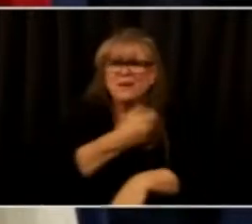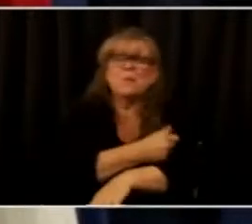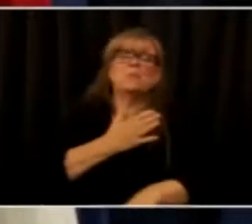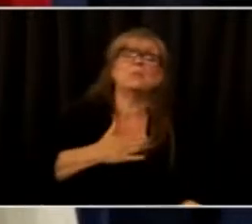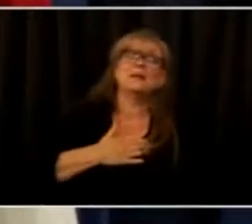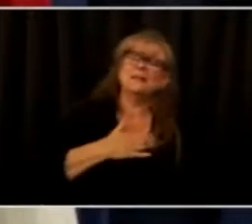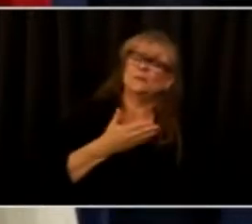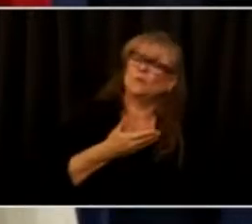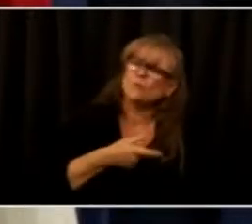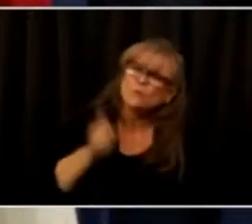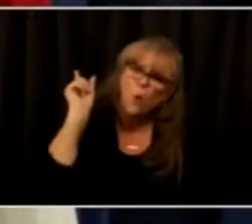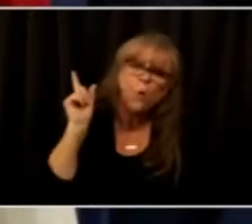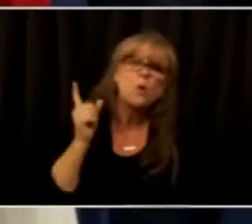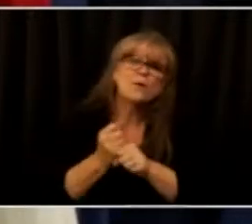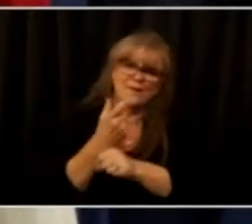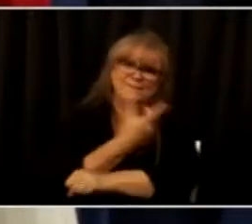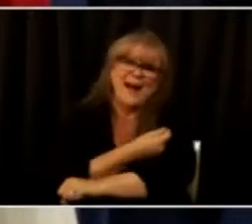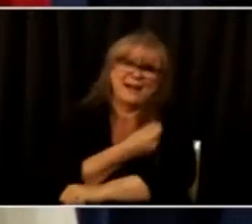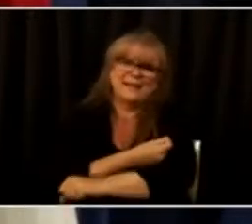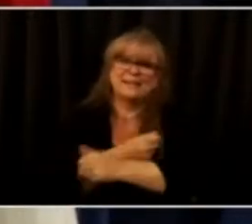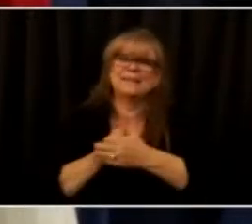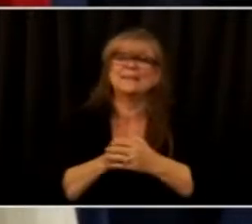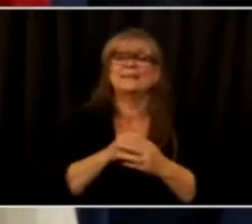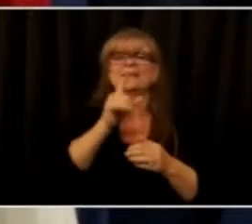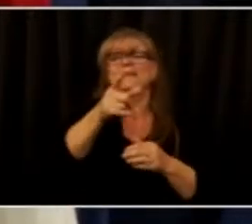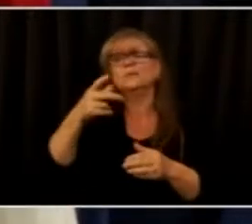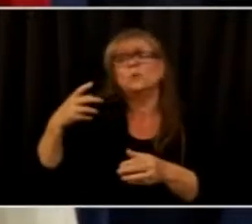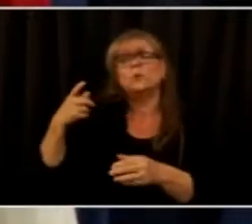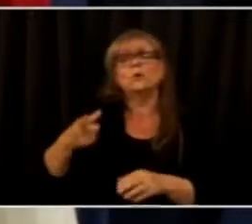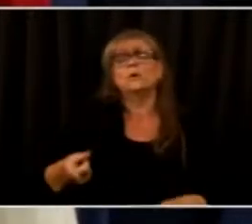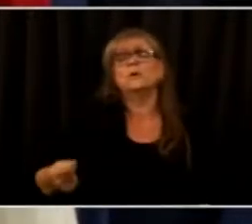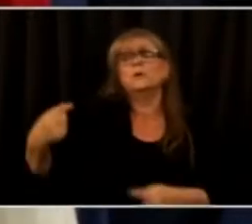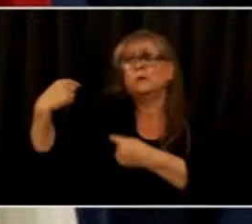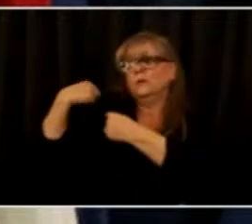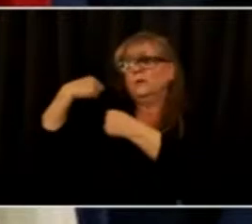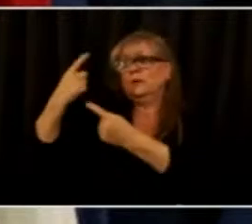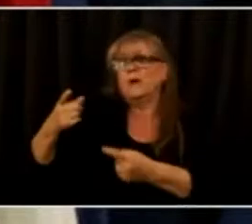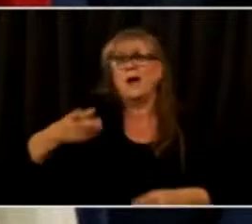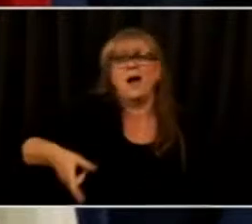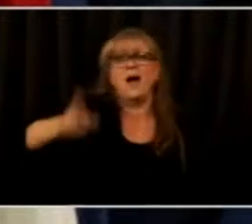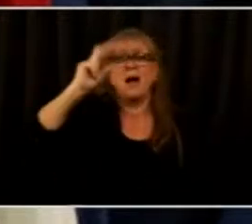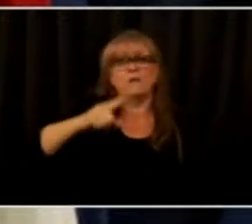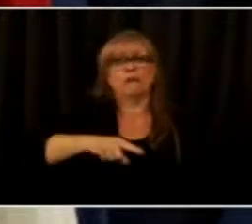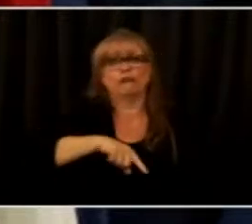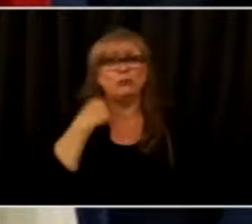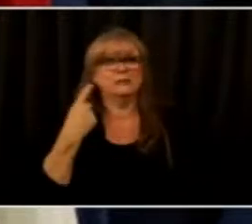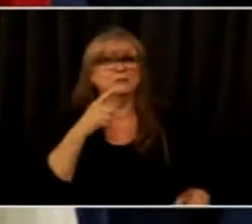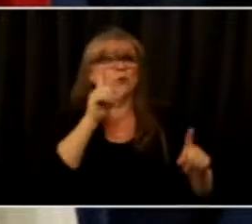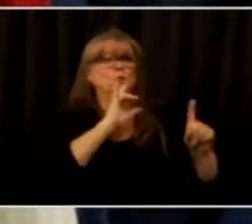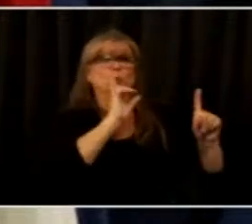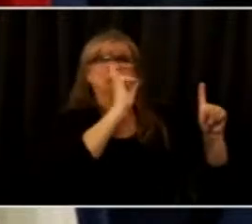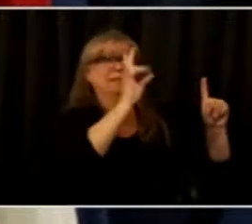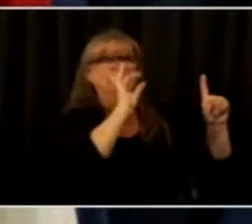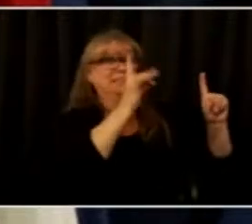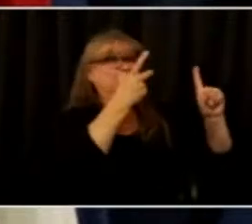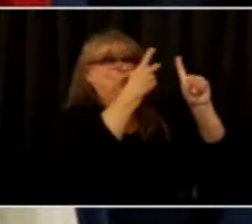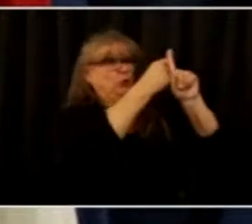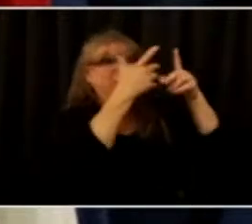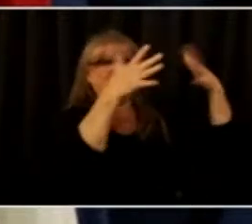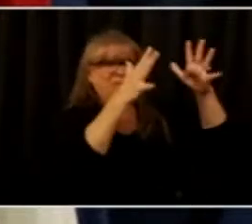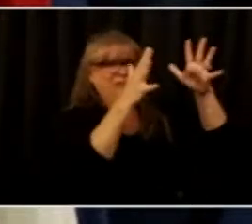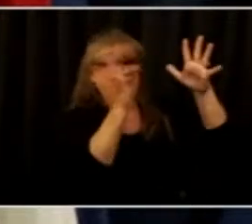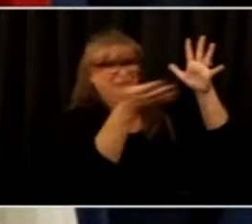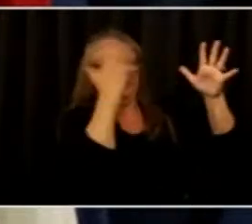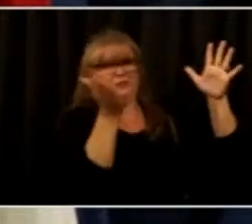sprint of vaccinating those who are at greatest risk into the marathon of vaccinating those who've been waiting for it to be convenient, those who've been putting it